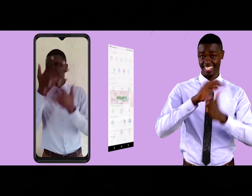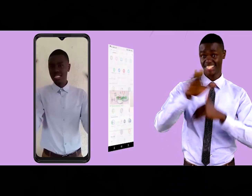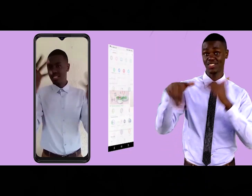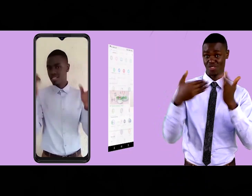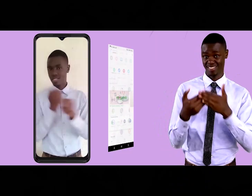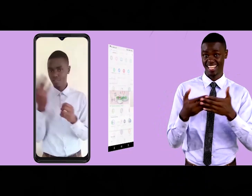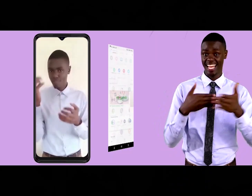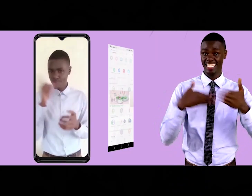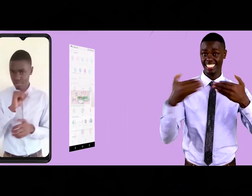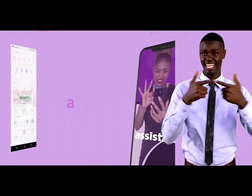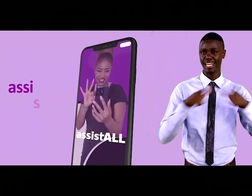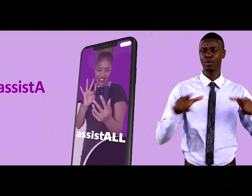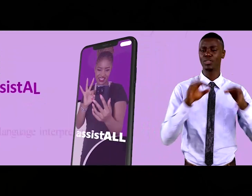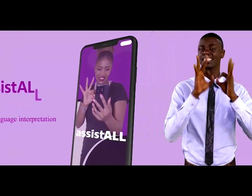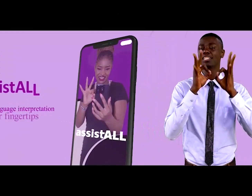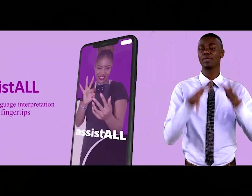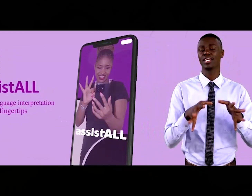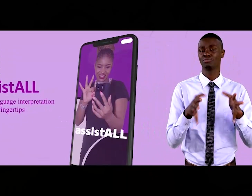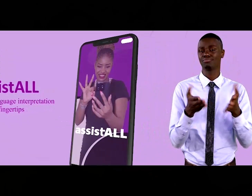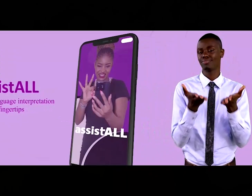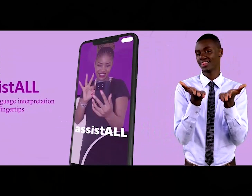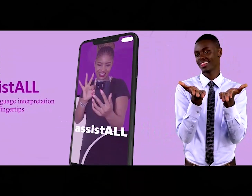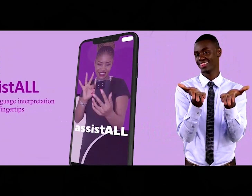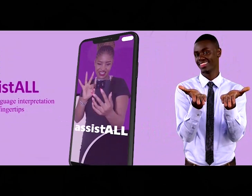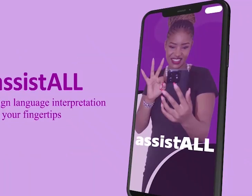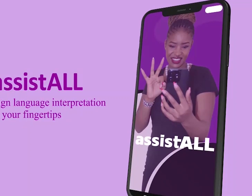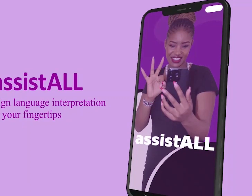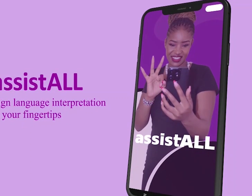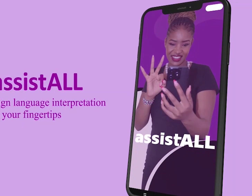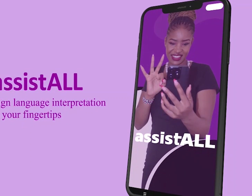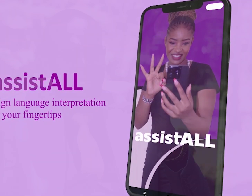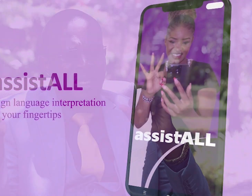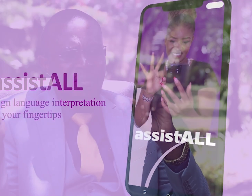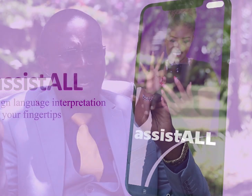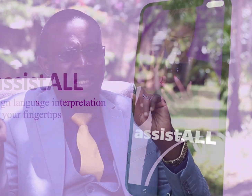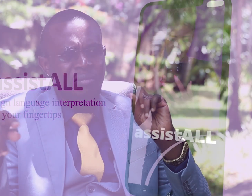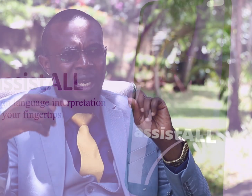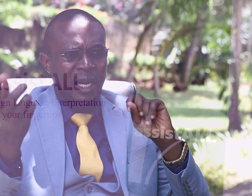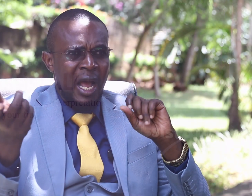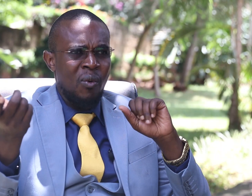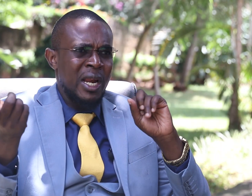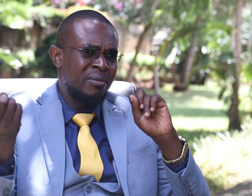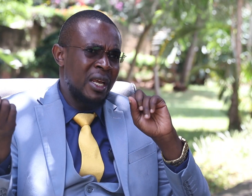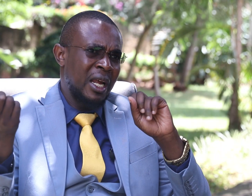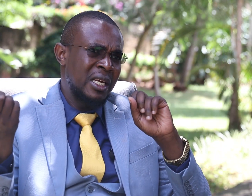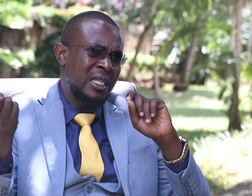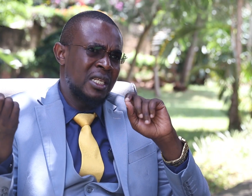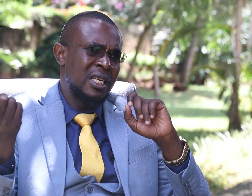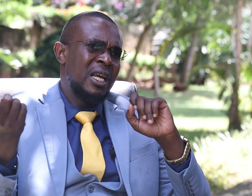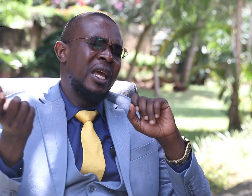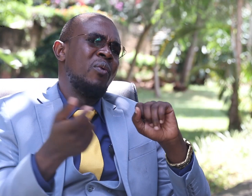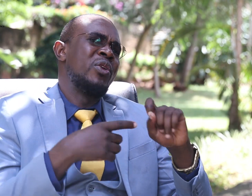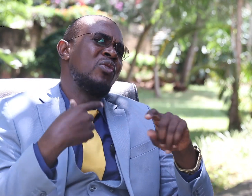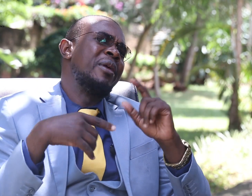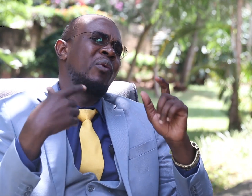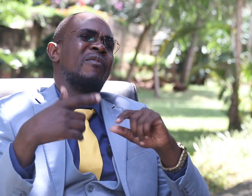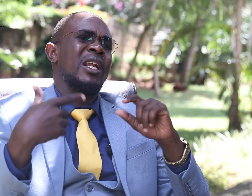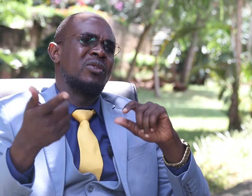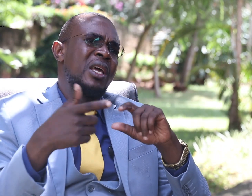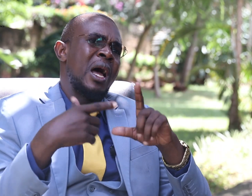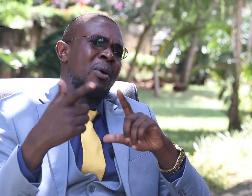of your minutes being debited and the interpreter's minutes being wallet being credited, which